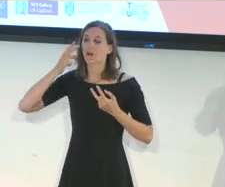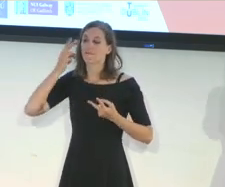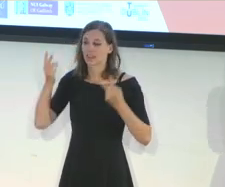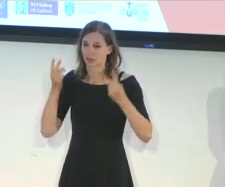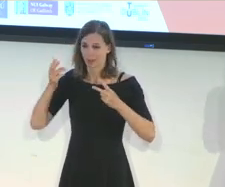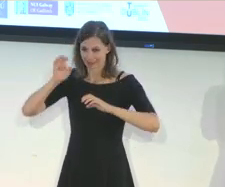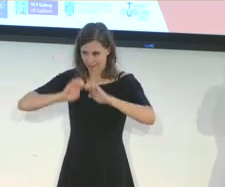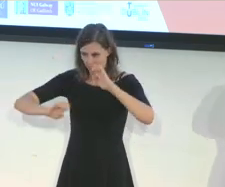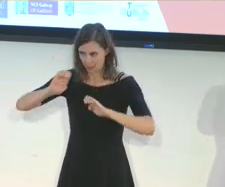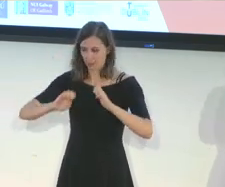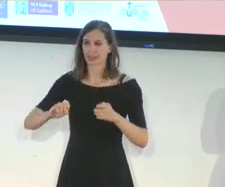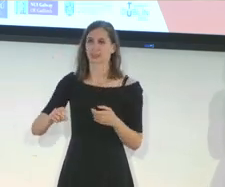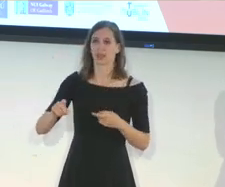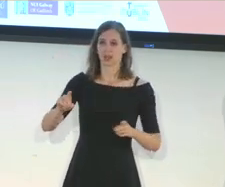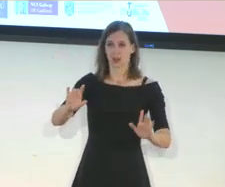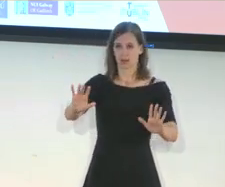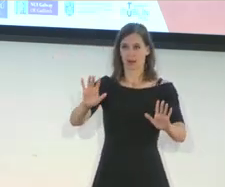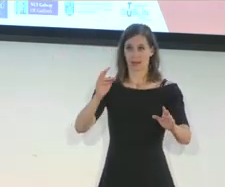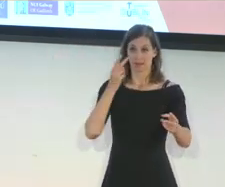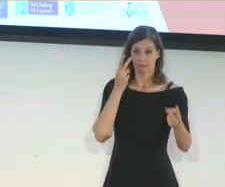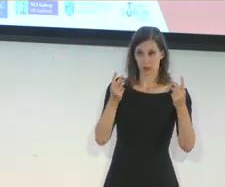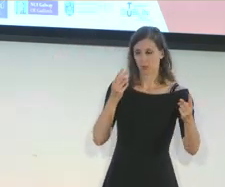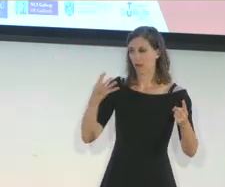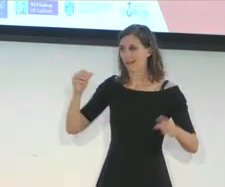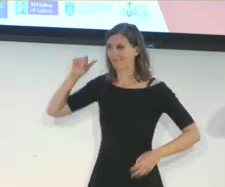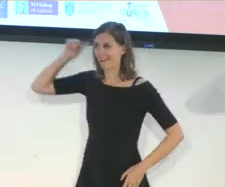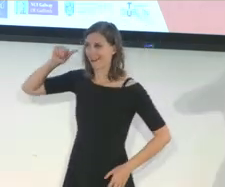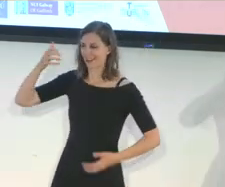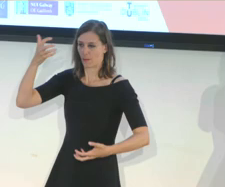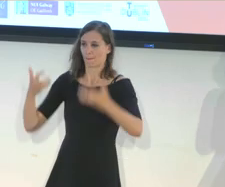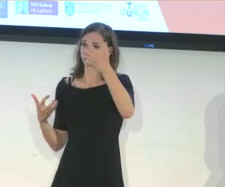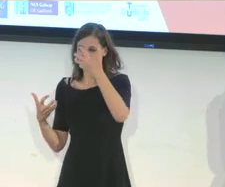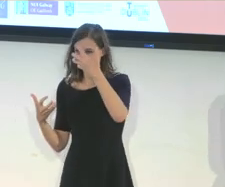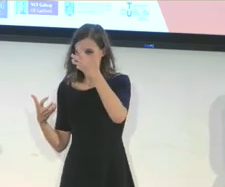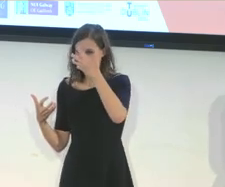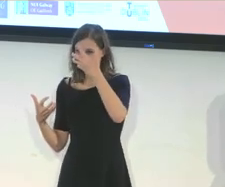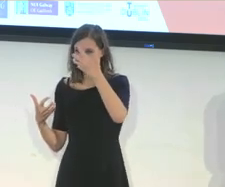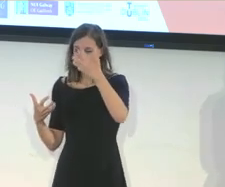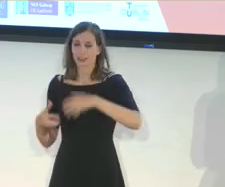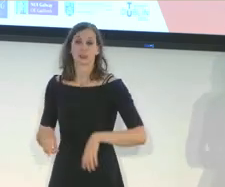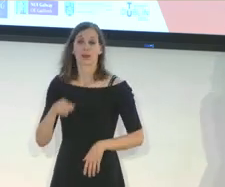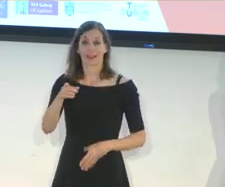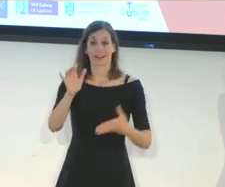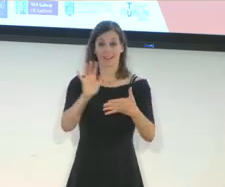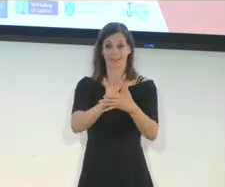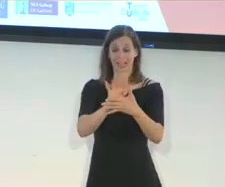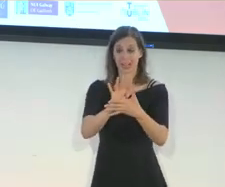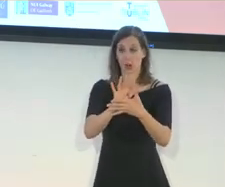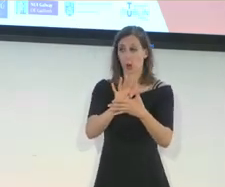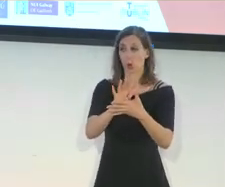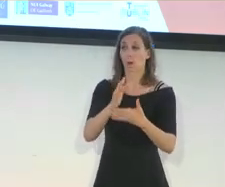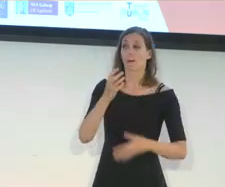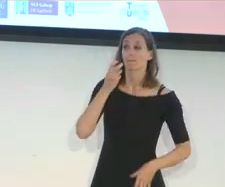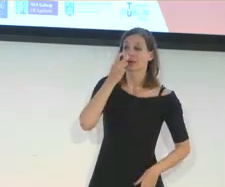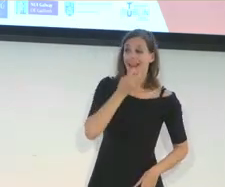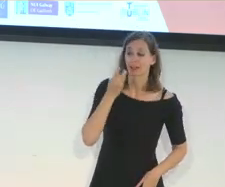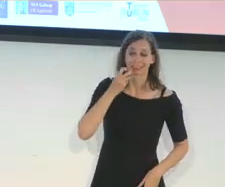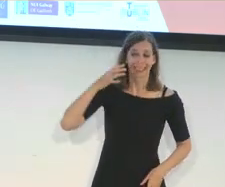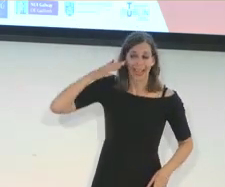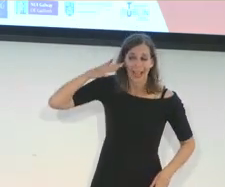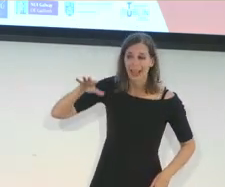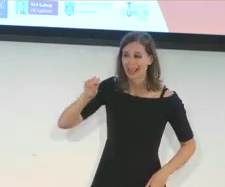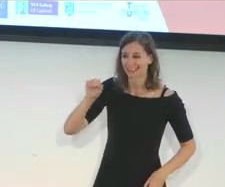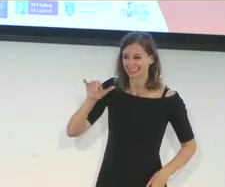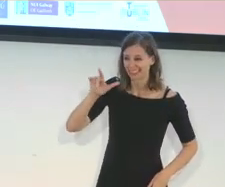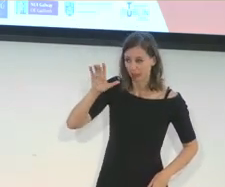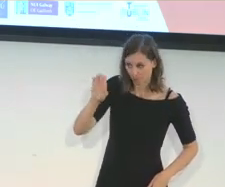audios where a syllable that was being there was a video of a syllable that was being pronounced, and it was dubbed over